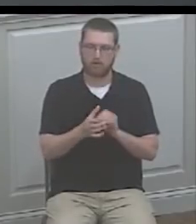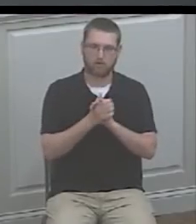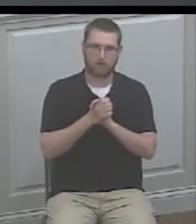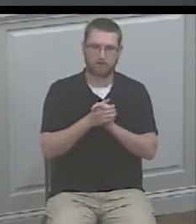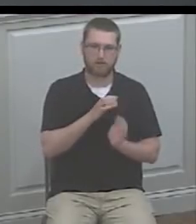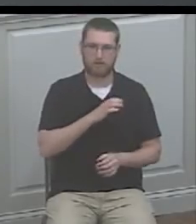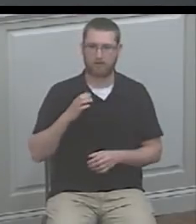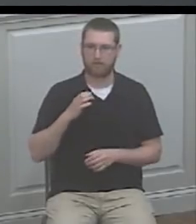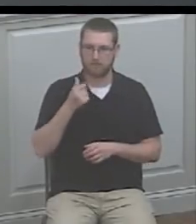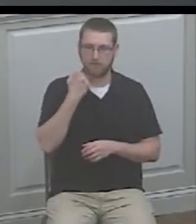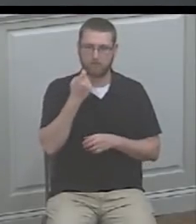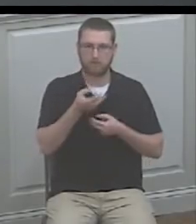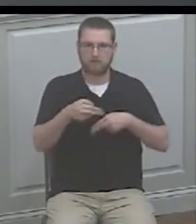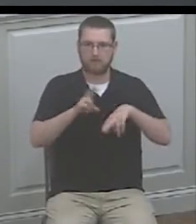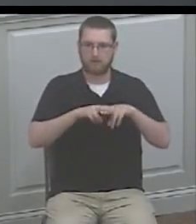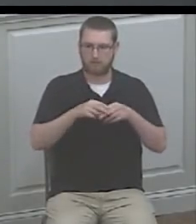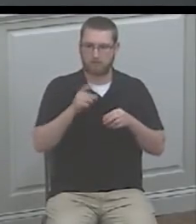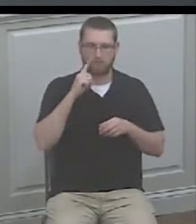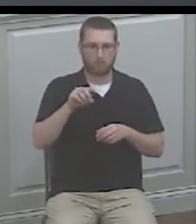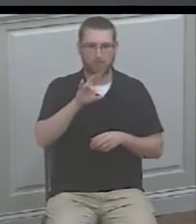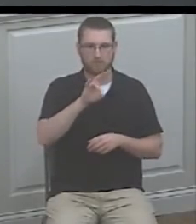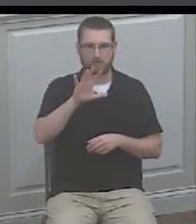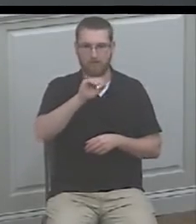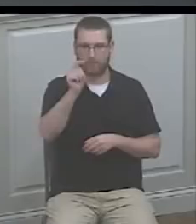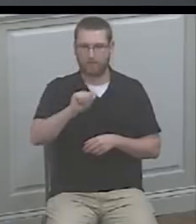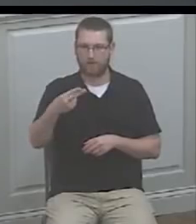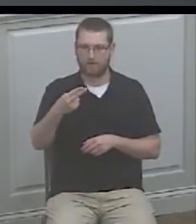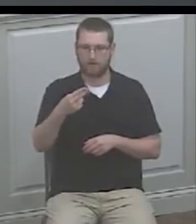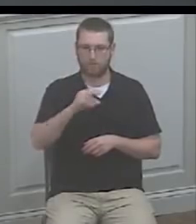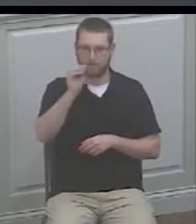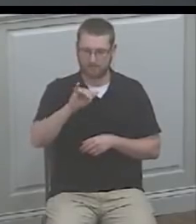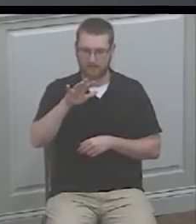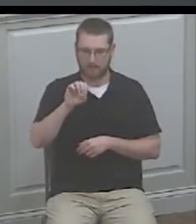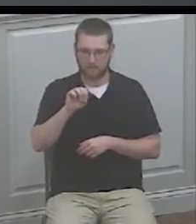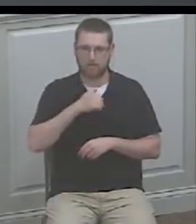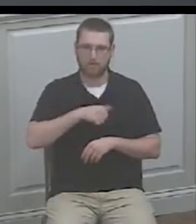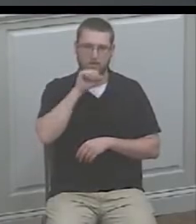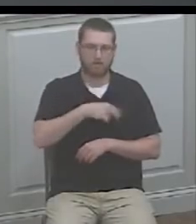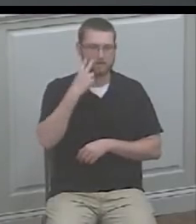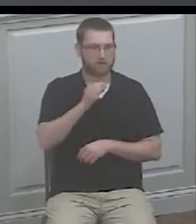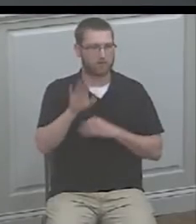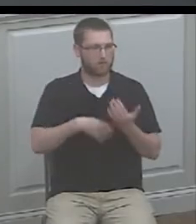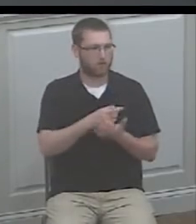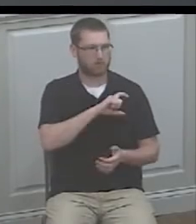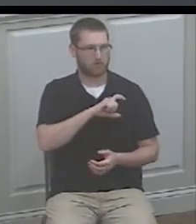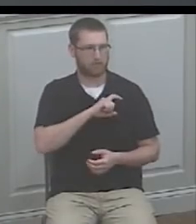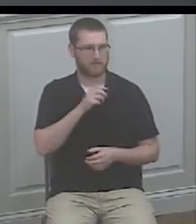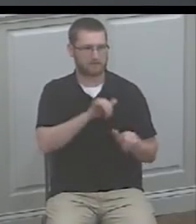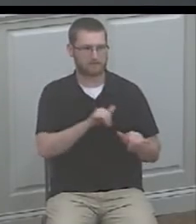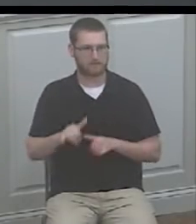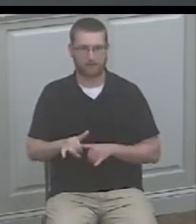on their recent pay raise into the 75th percentile in the state of Kentucky. We would all love to see our police officers get the same treatment. Thank you for your